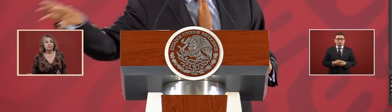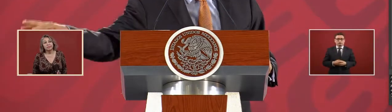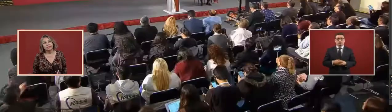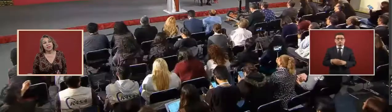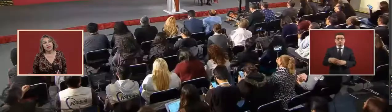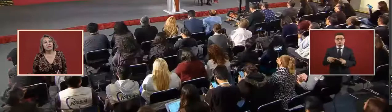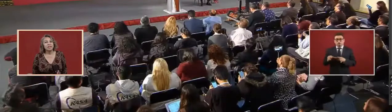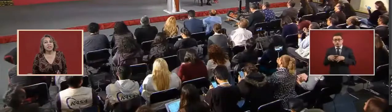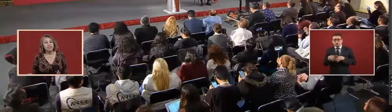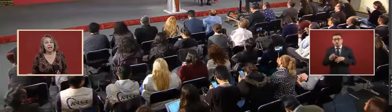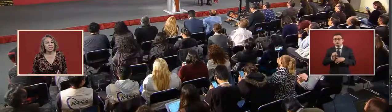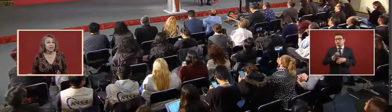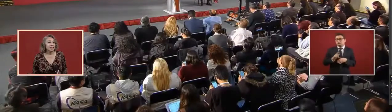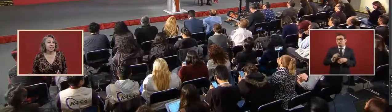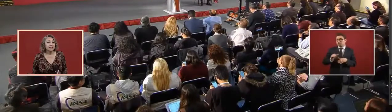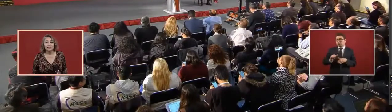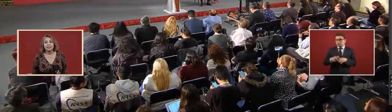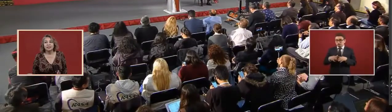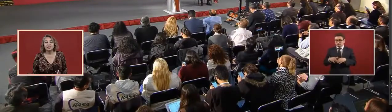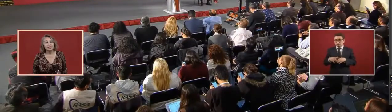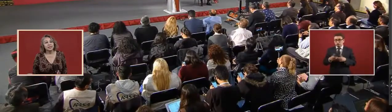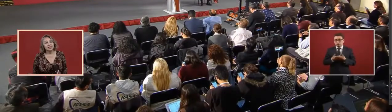esta secta, of this sect.